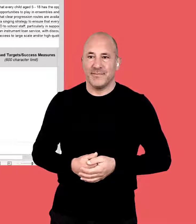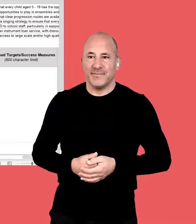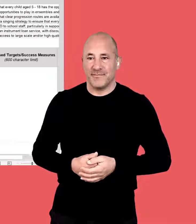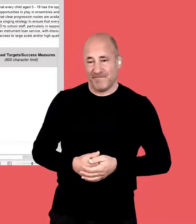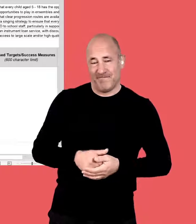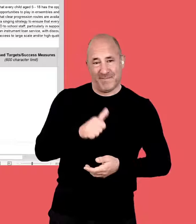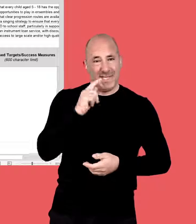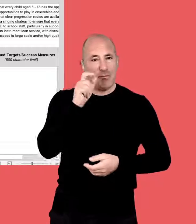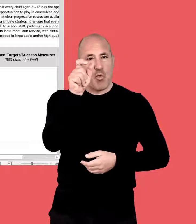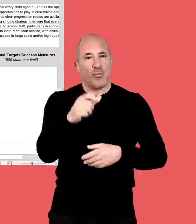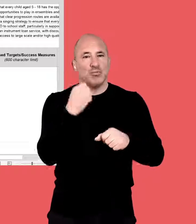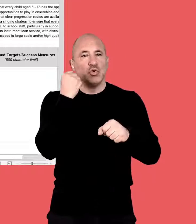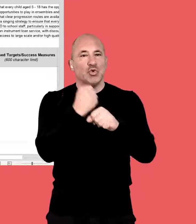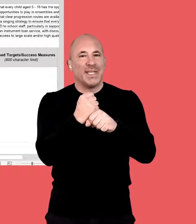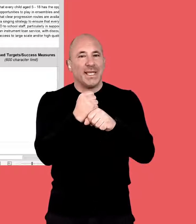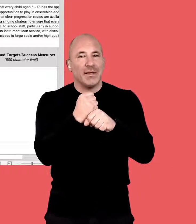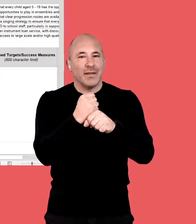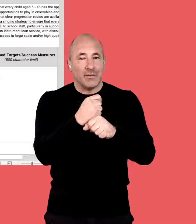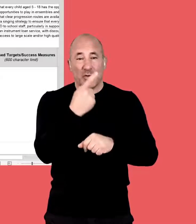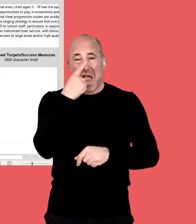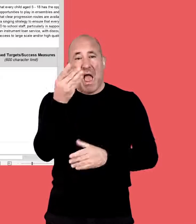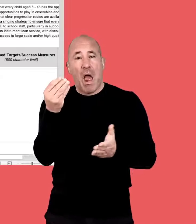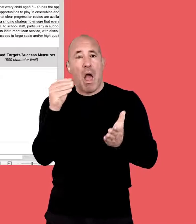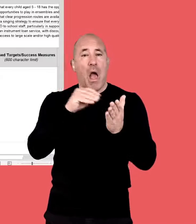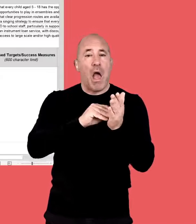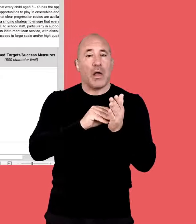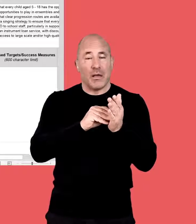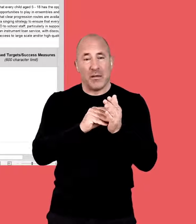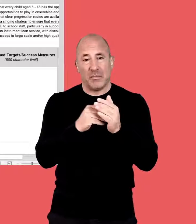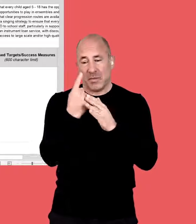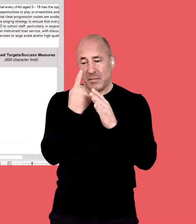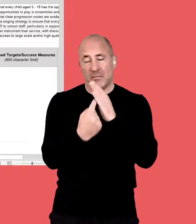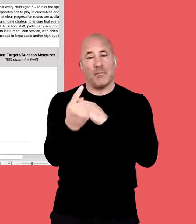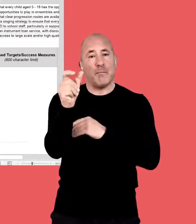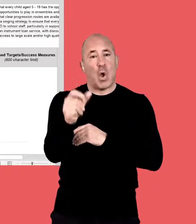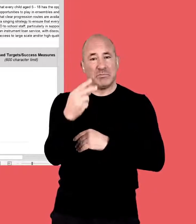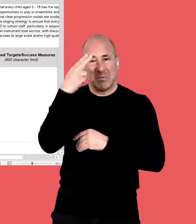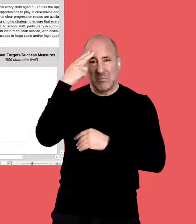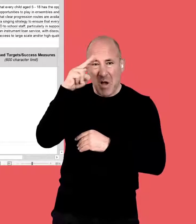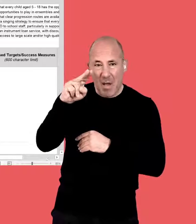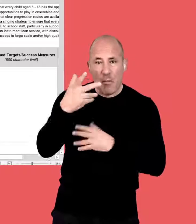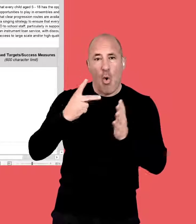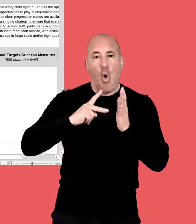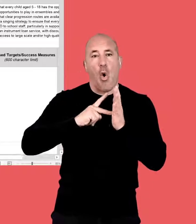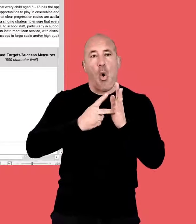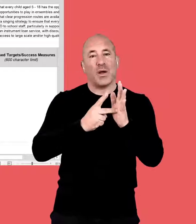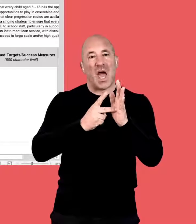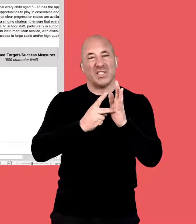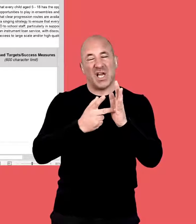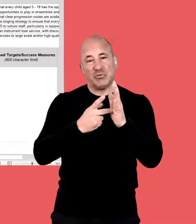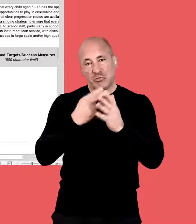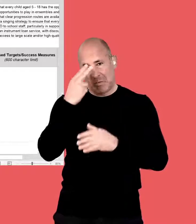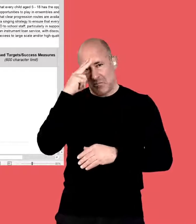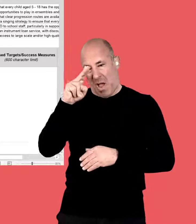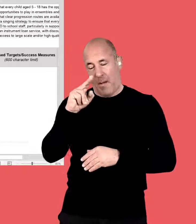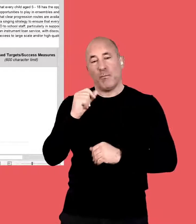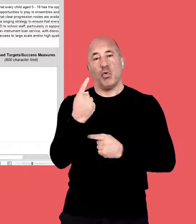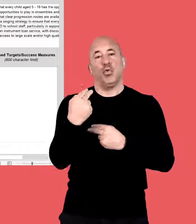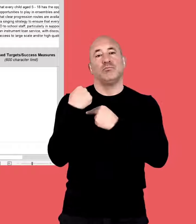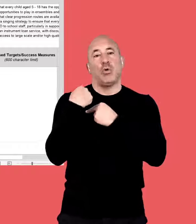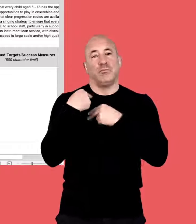In column G, there is an opportunity to outline the name of the individual or